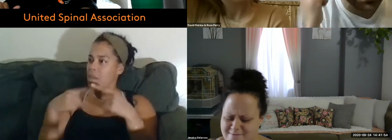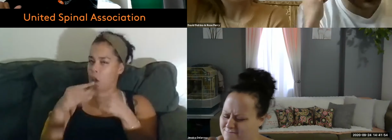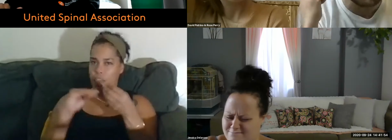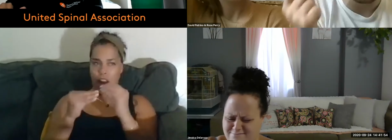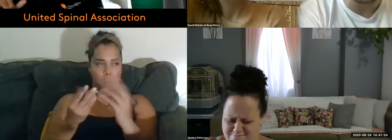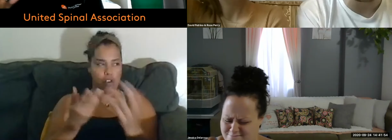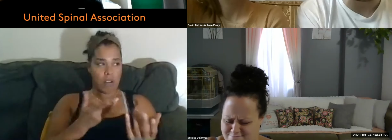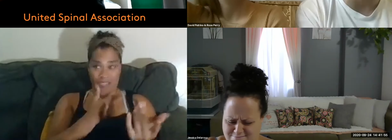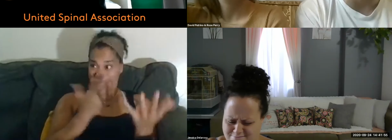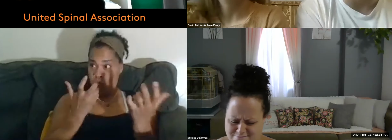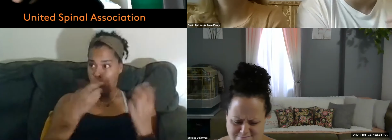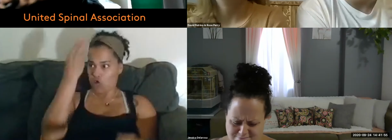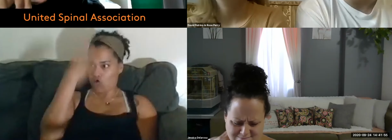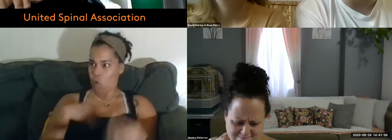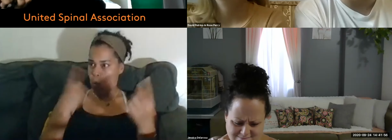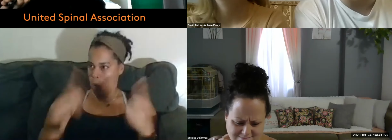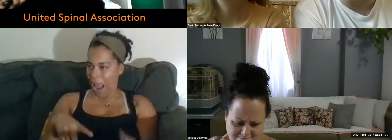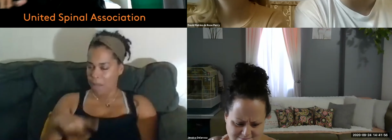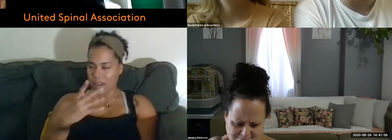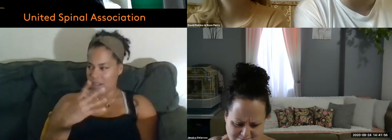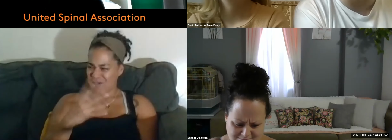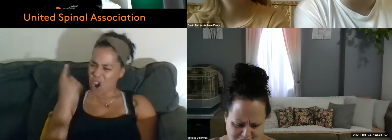Are you crazy? You know,